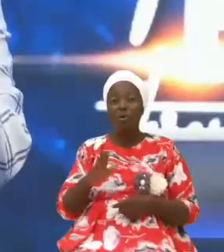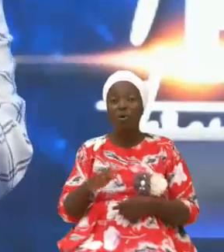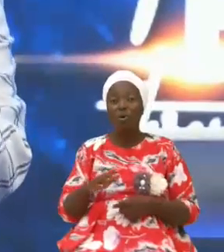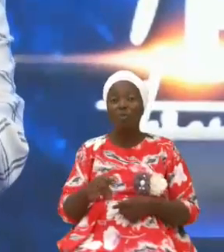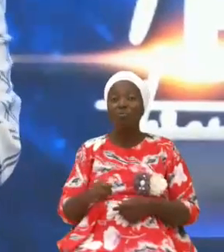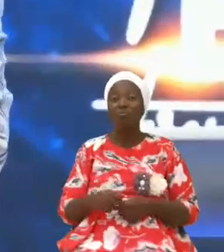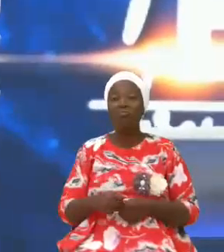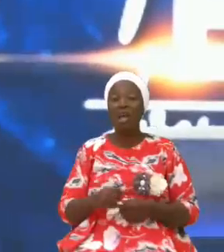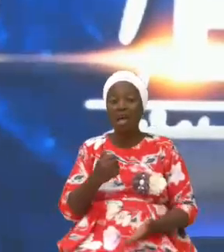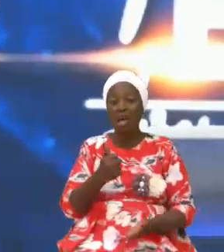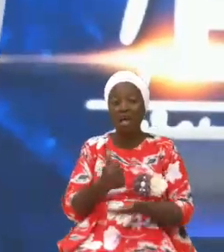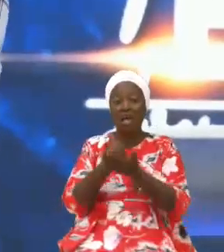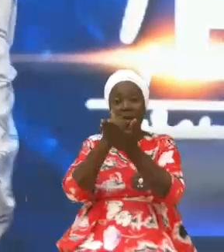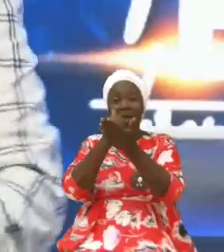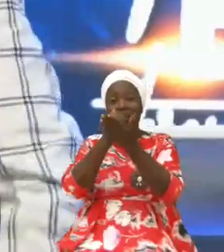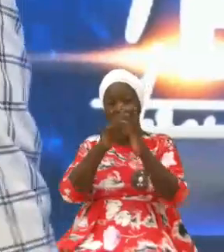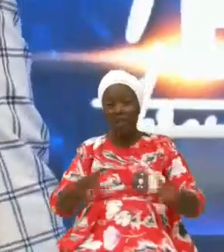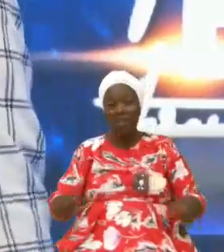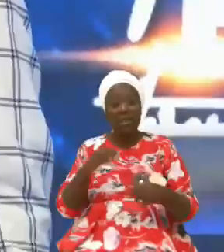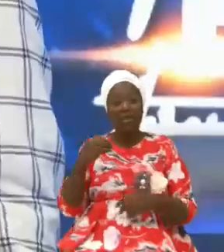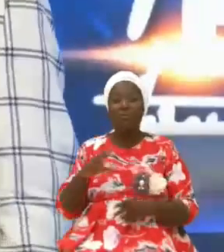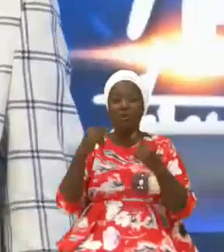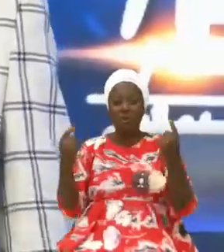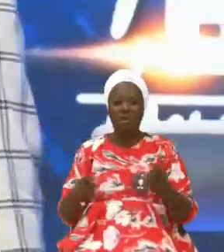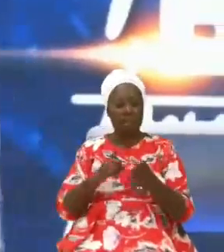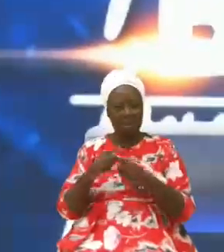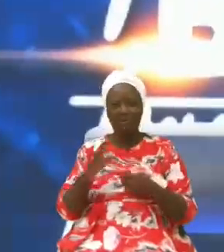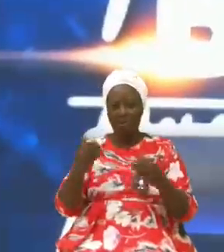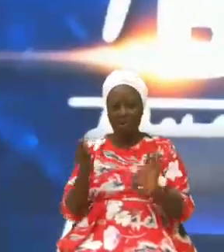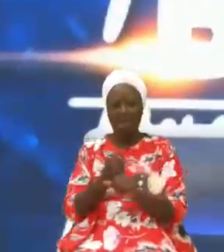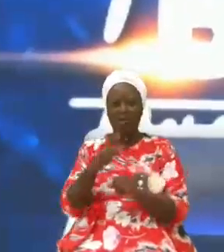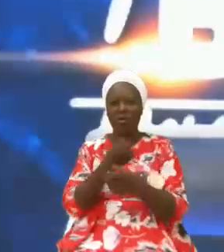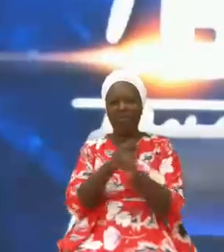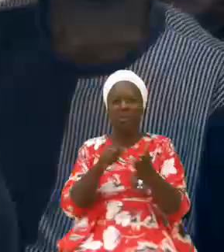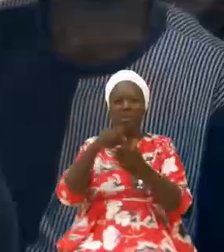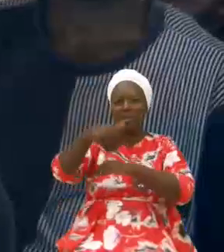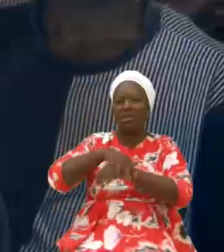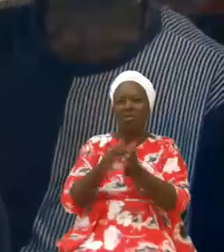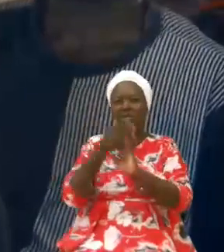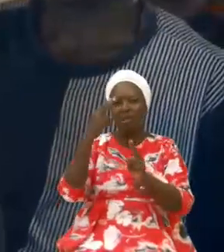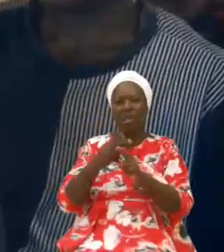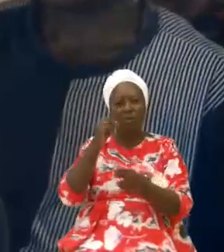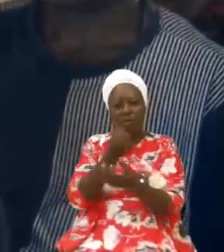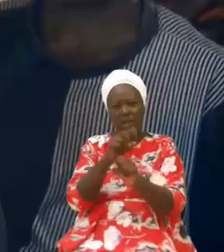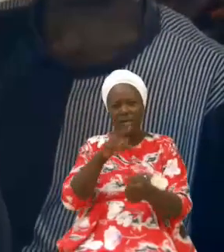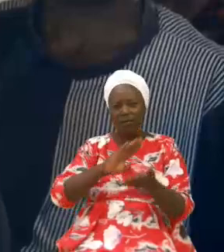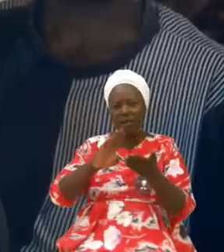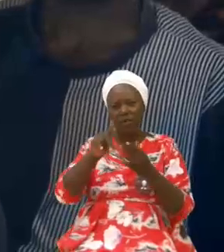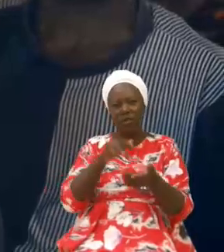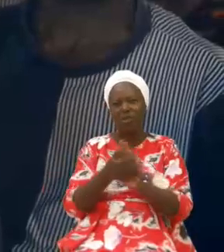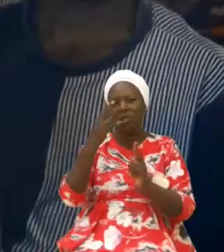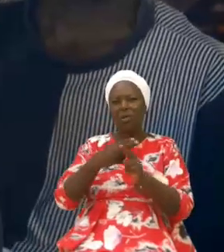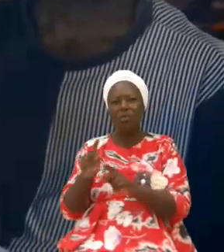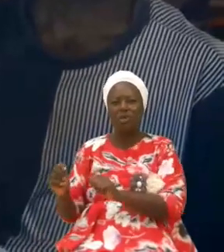your helplessness in your sin, you are a candidate for salvation. He will save